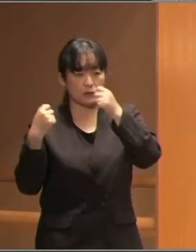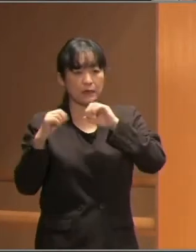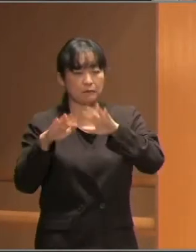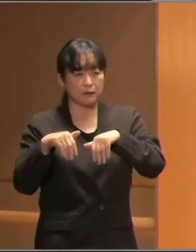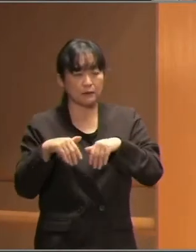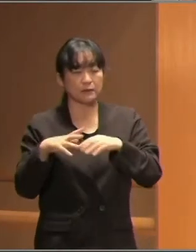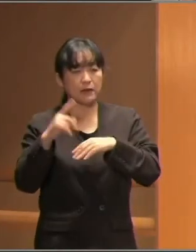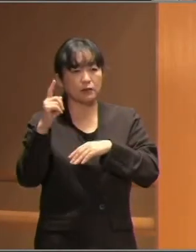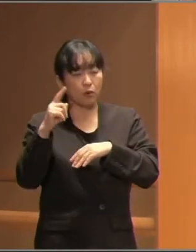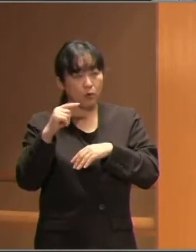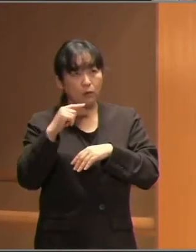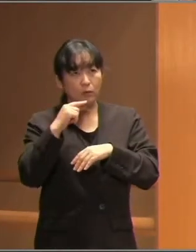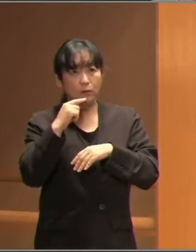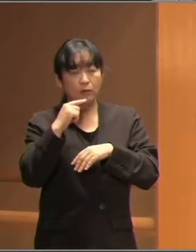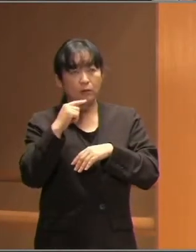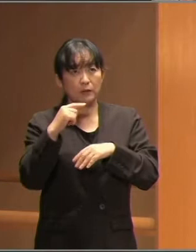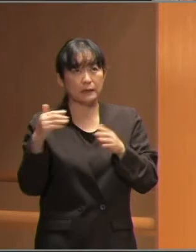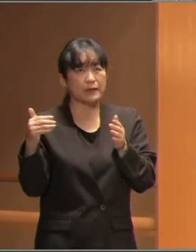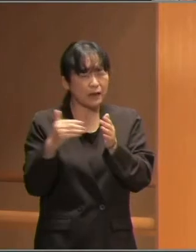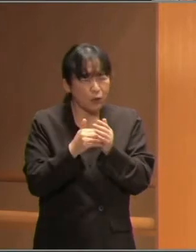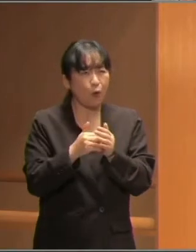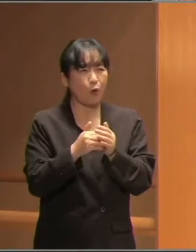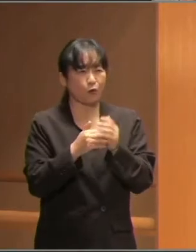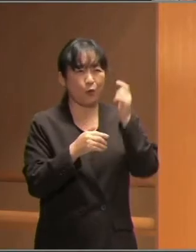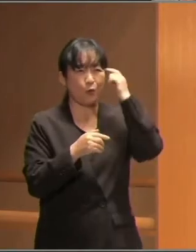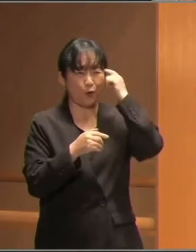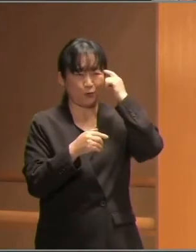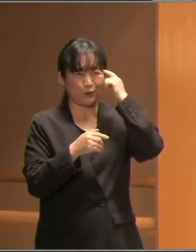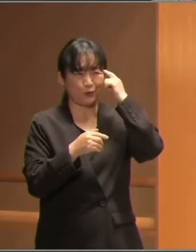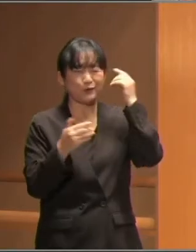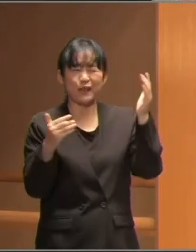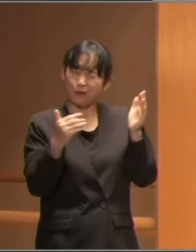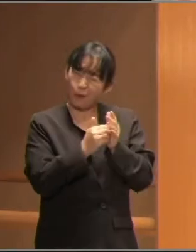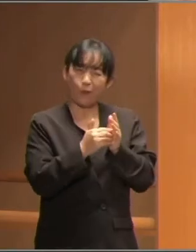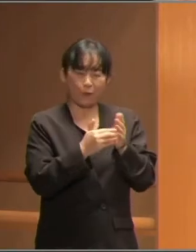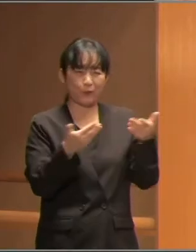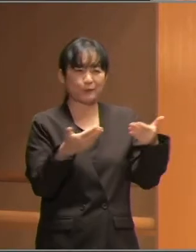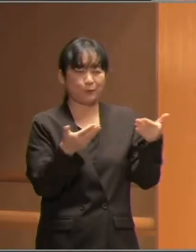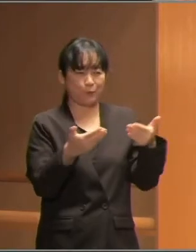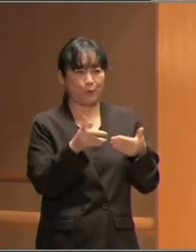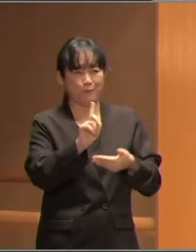the Kyoto University, the first and probably the last job